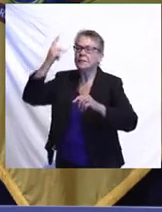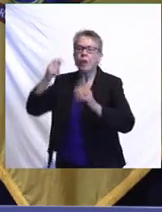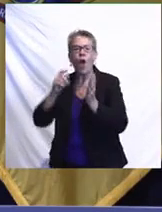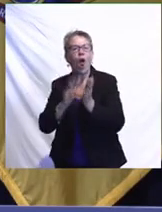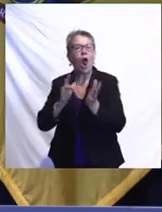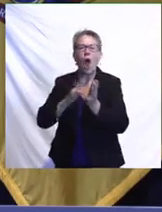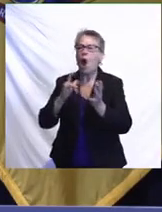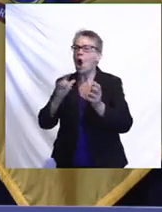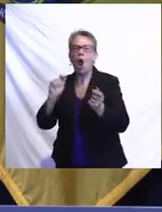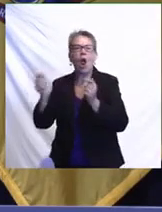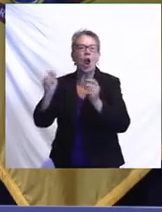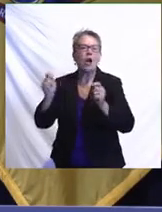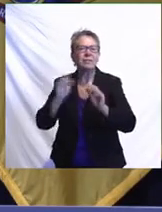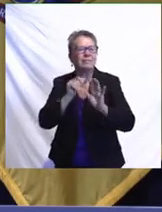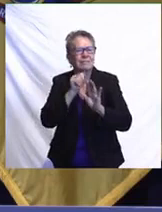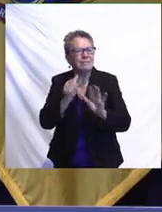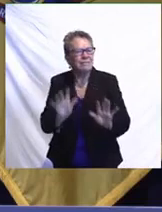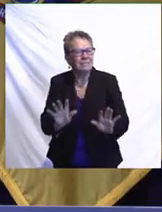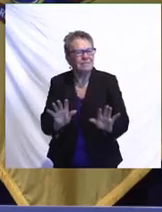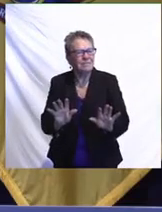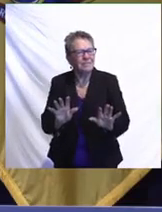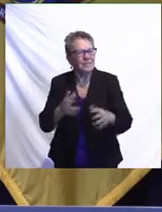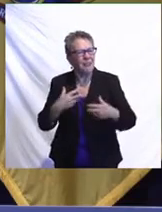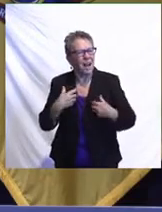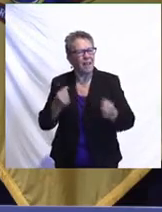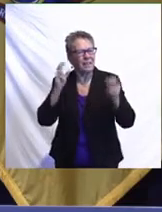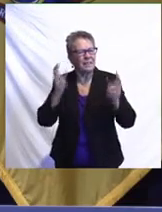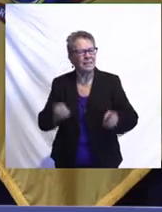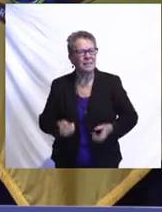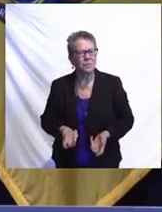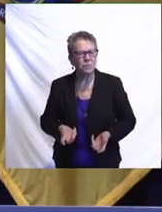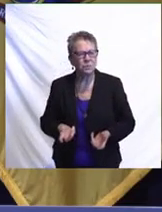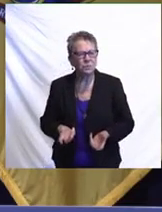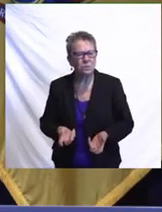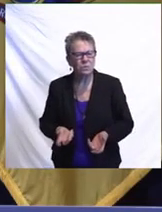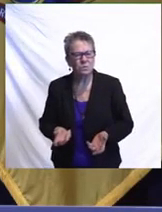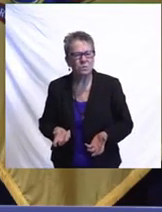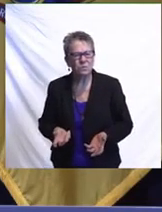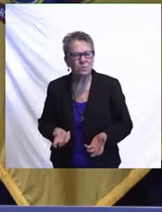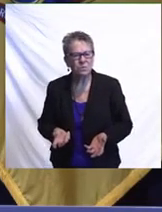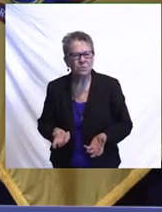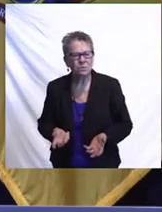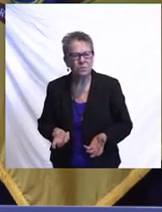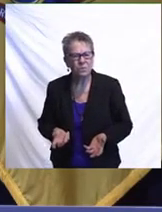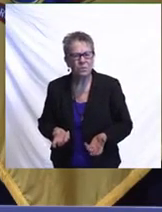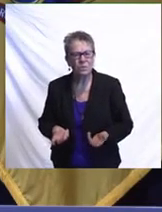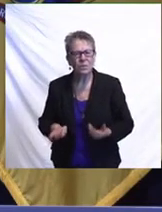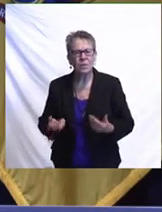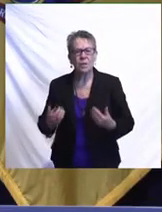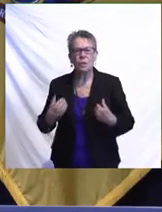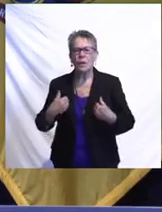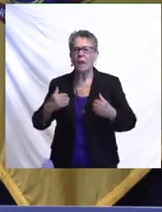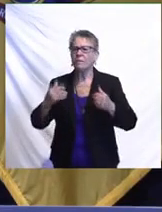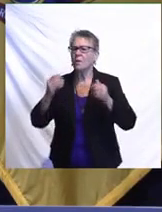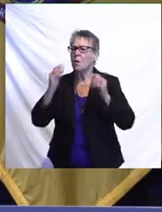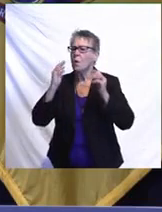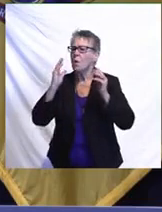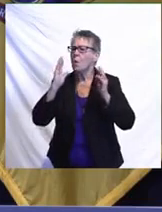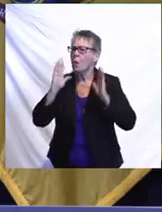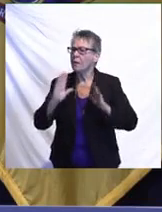Corrections Commissioner, we are blessed to have an outstanding acting commissioner. Victoria Kuhn is doing an outstanding